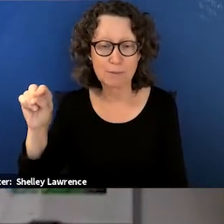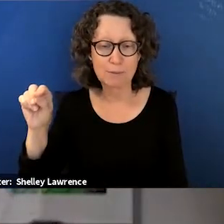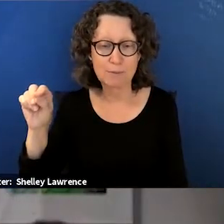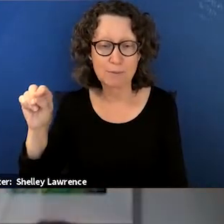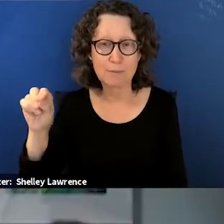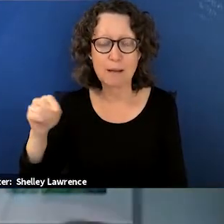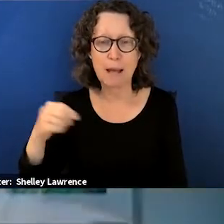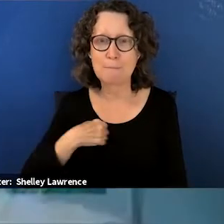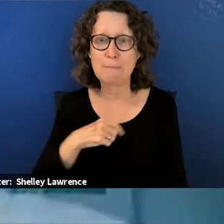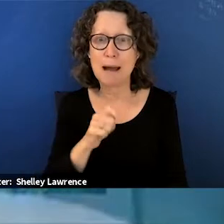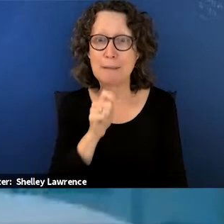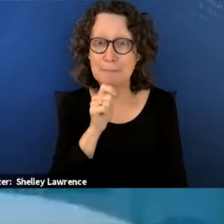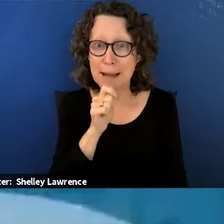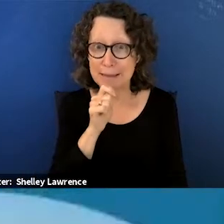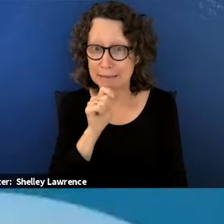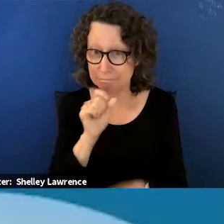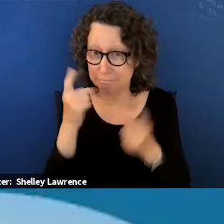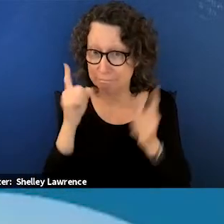My mic is on.